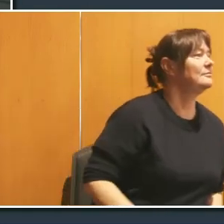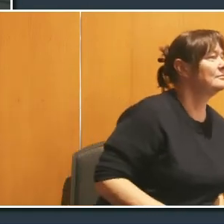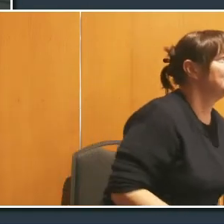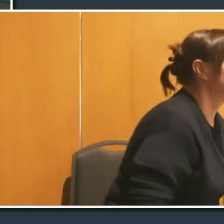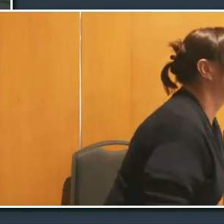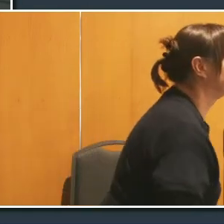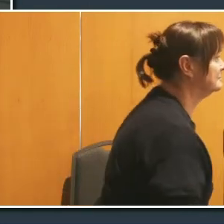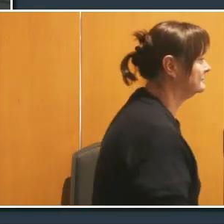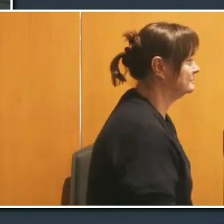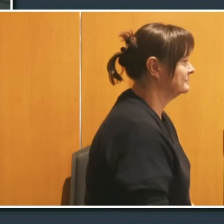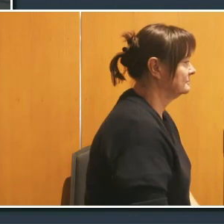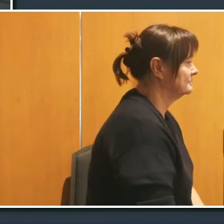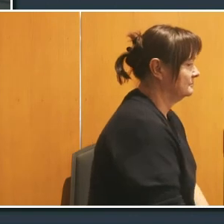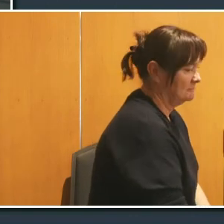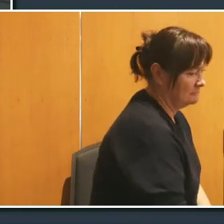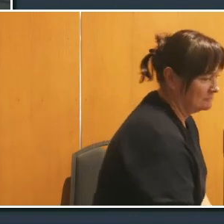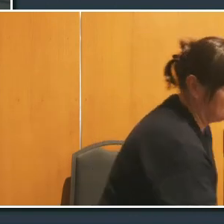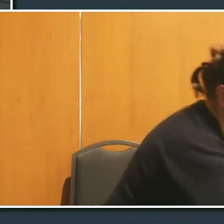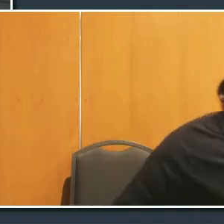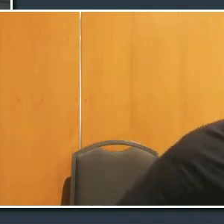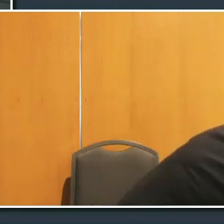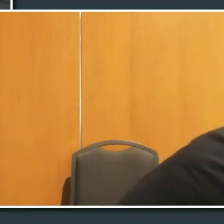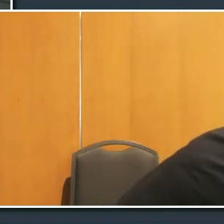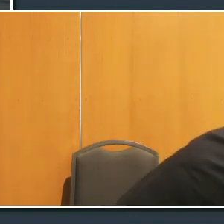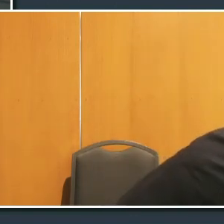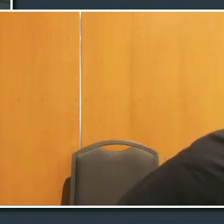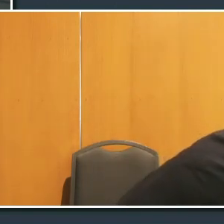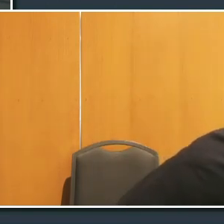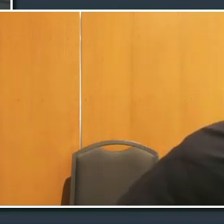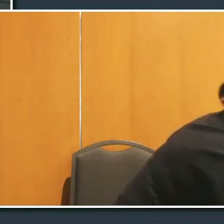that we need to break it in 45 Okay. to get upstairs for